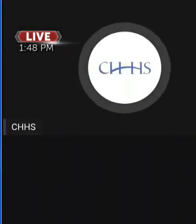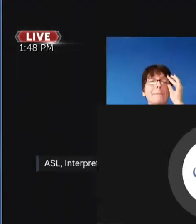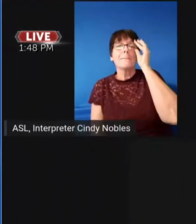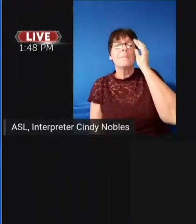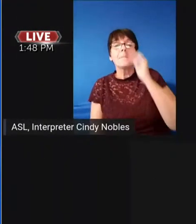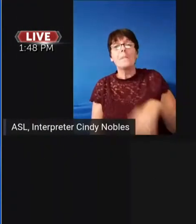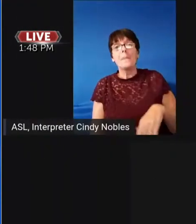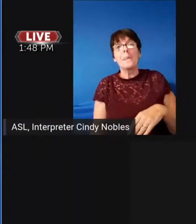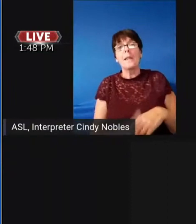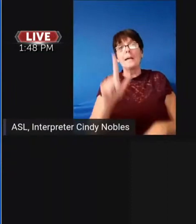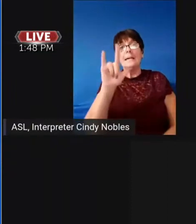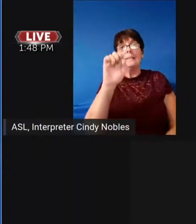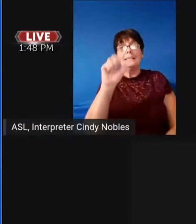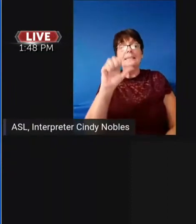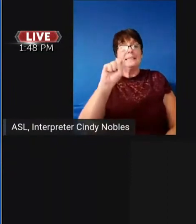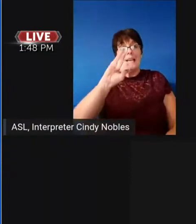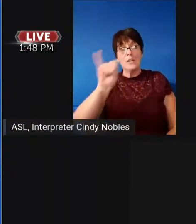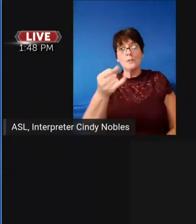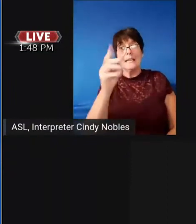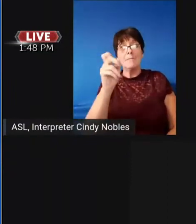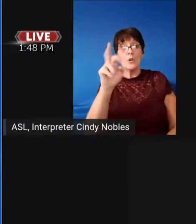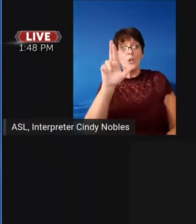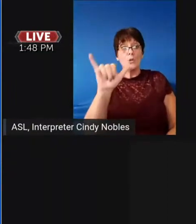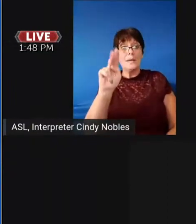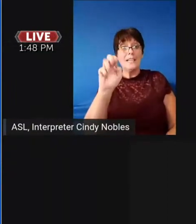Lisa Krager, San Jose Mercury News.